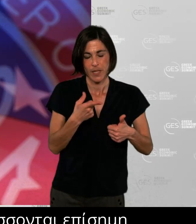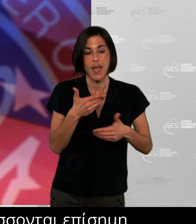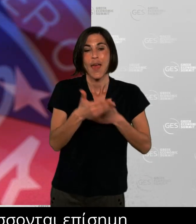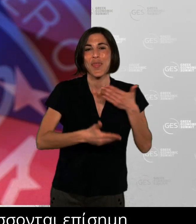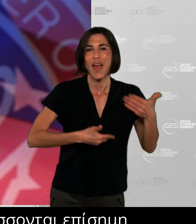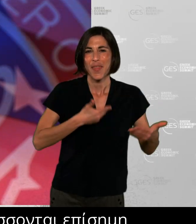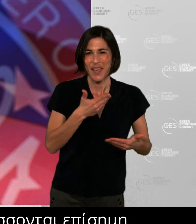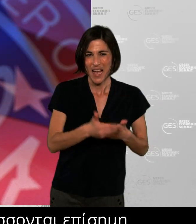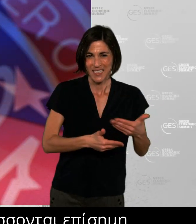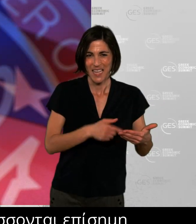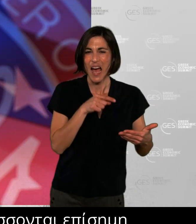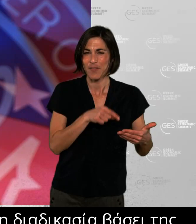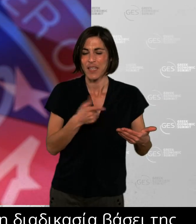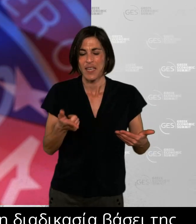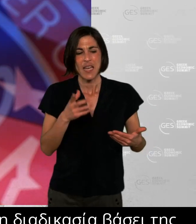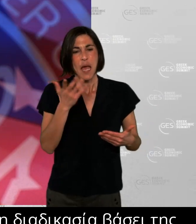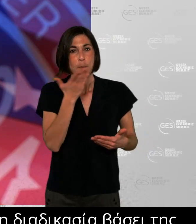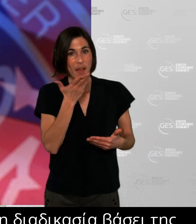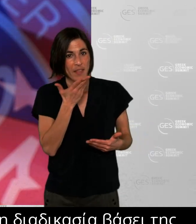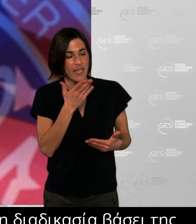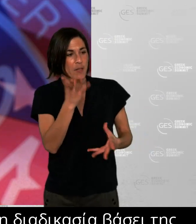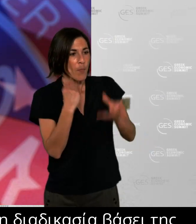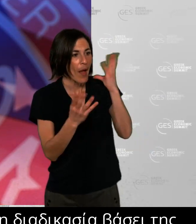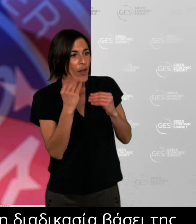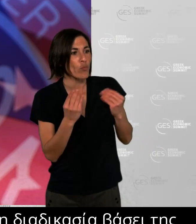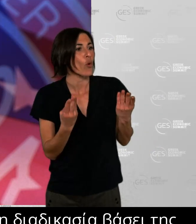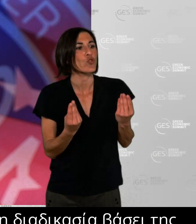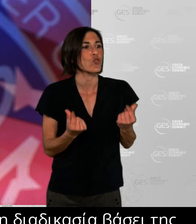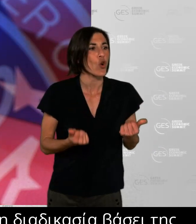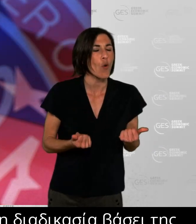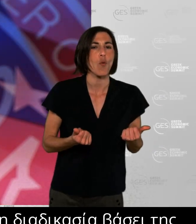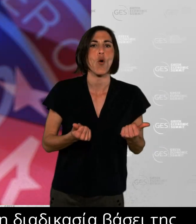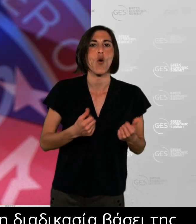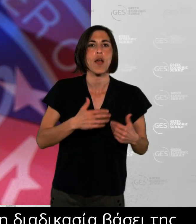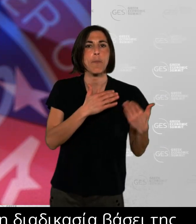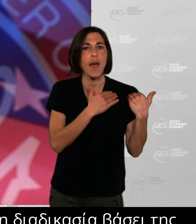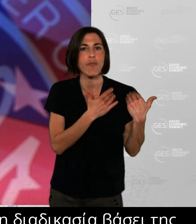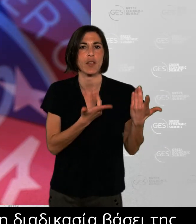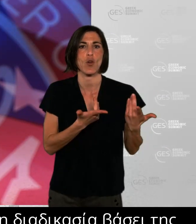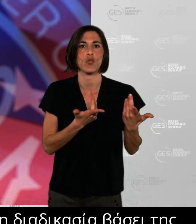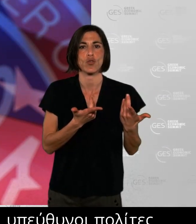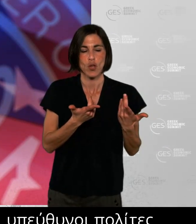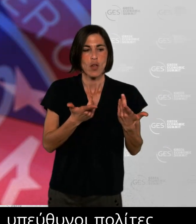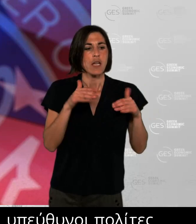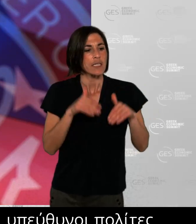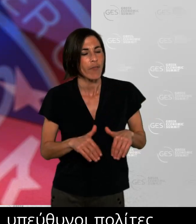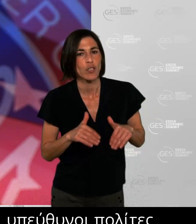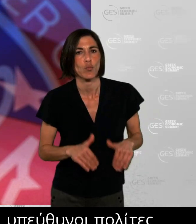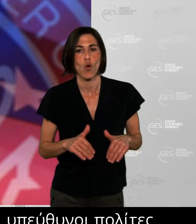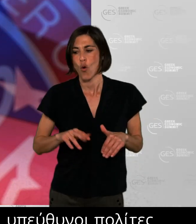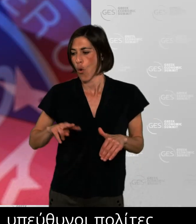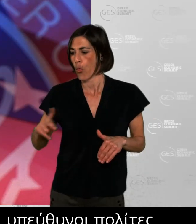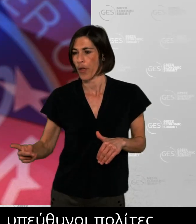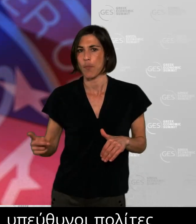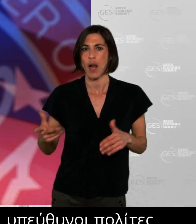of integrity, people of respect for themselves and others, people of empathy. Humility is written a lot about now in